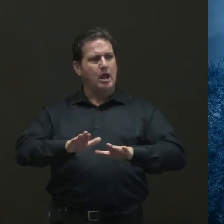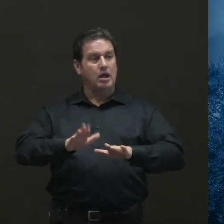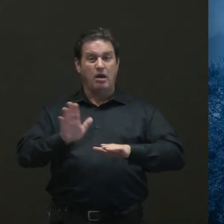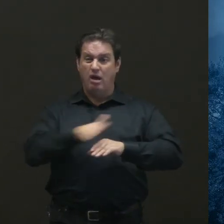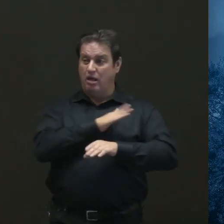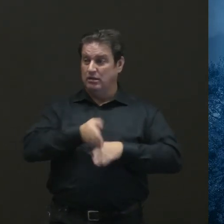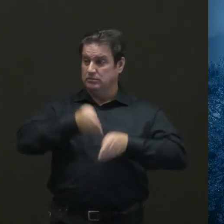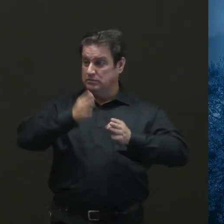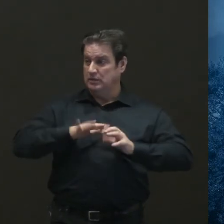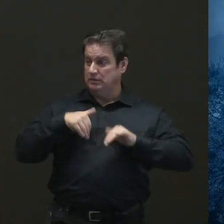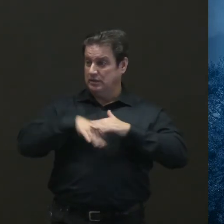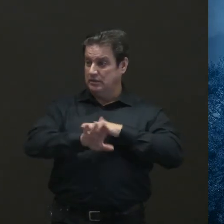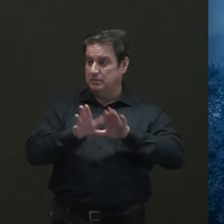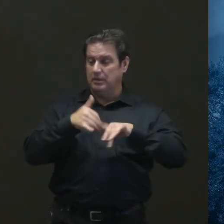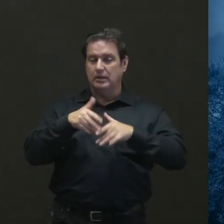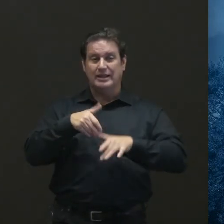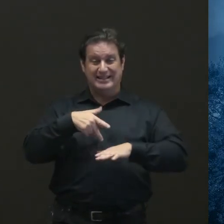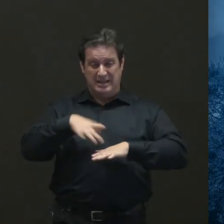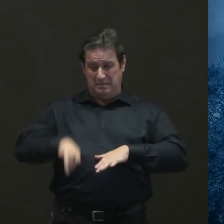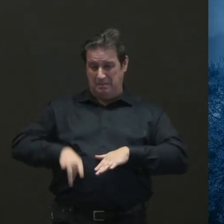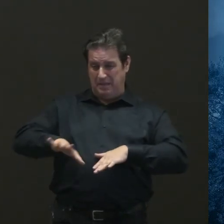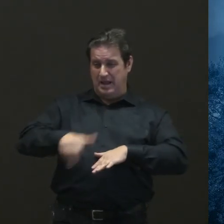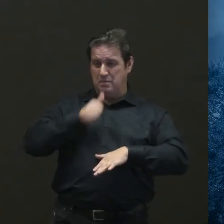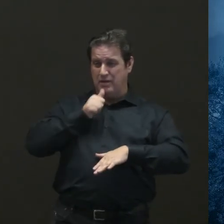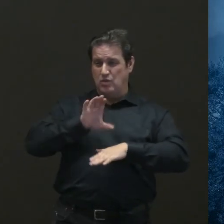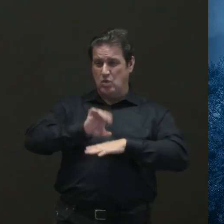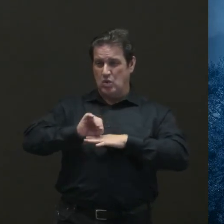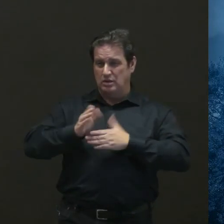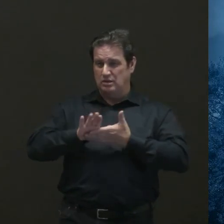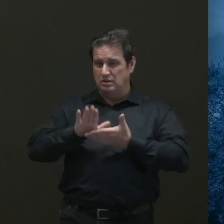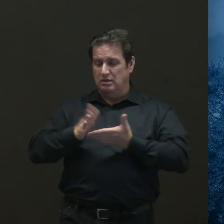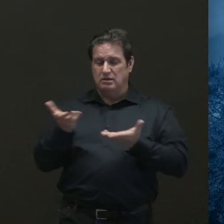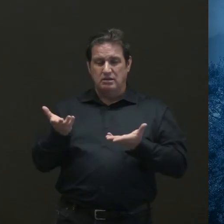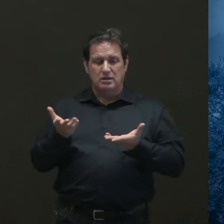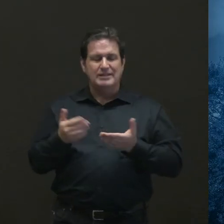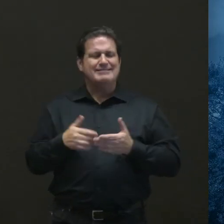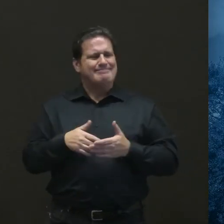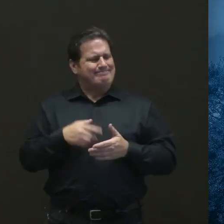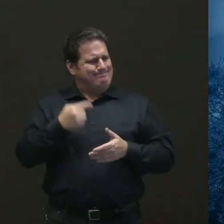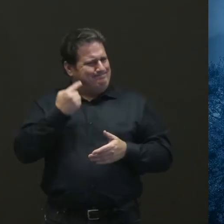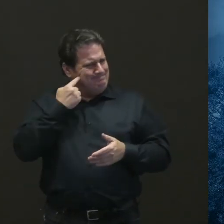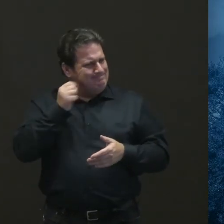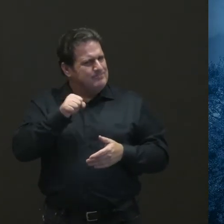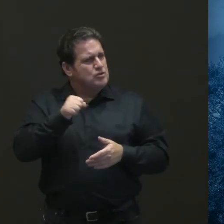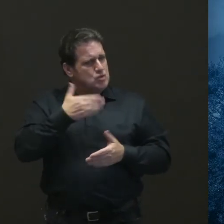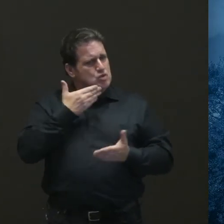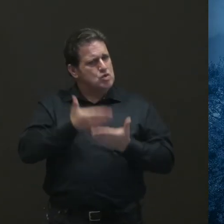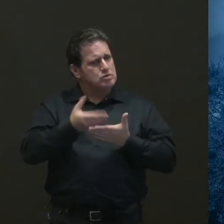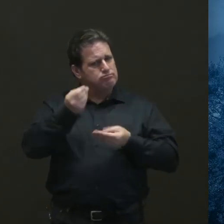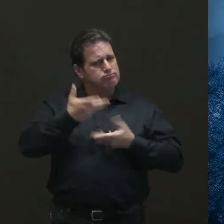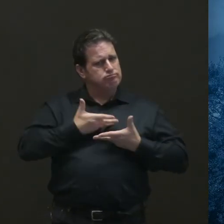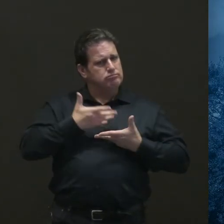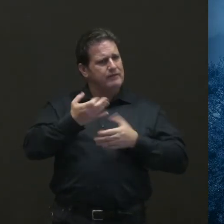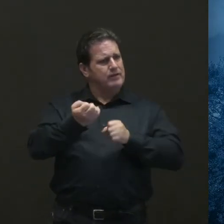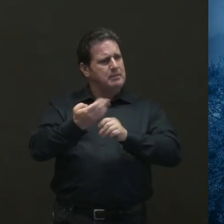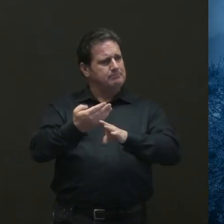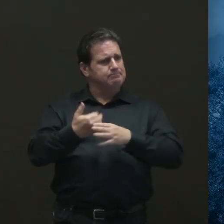all-in-person instruction, they'll have to pay private school tuition? Yeah, I've heard some pretty good